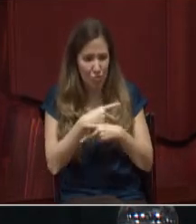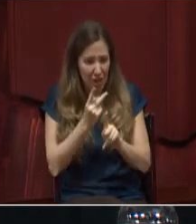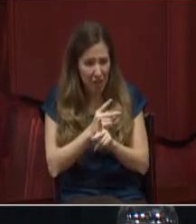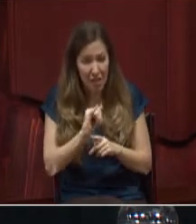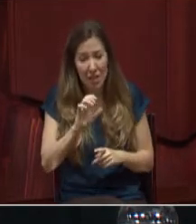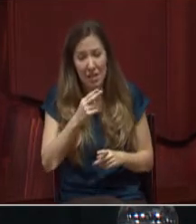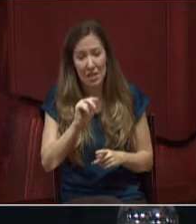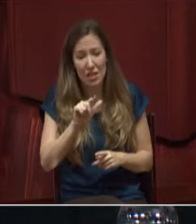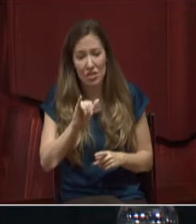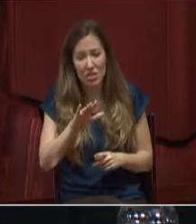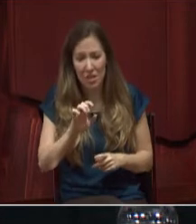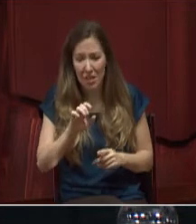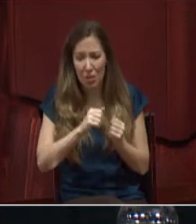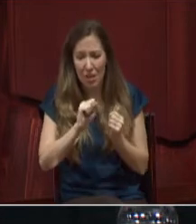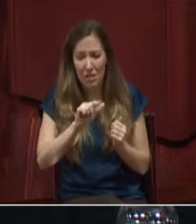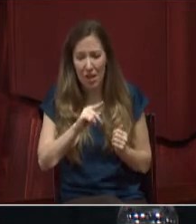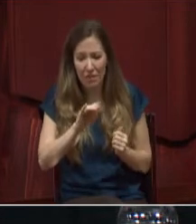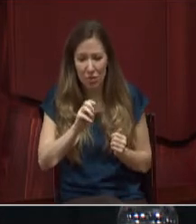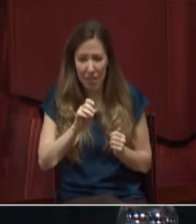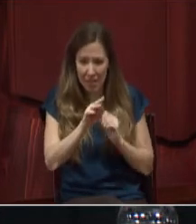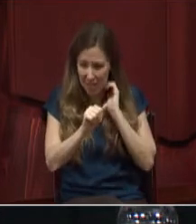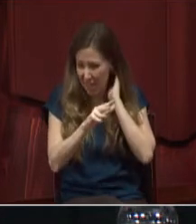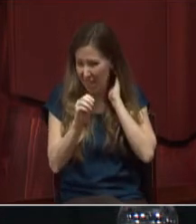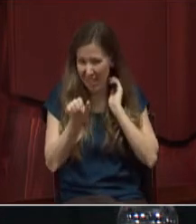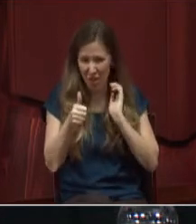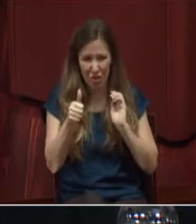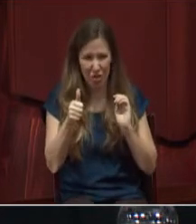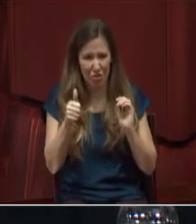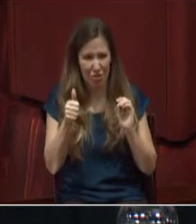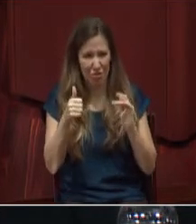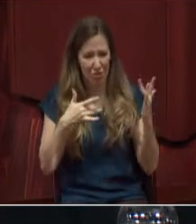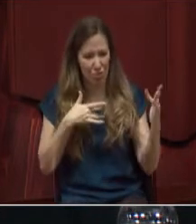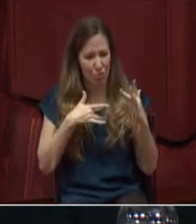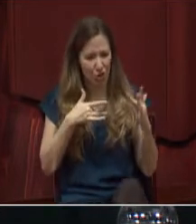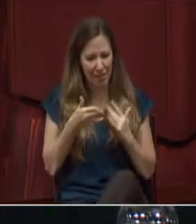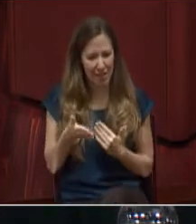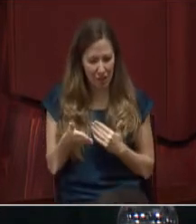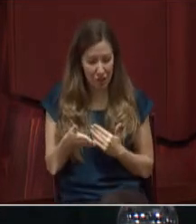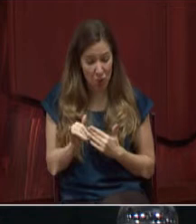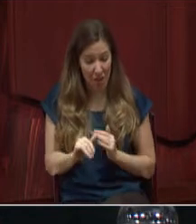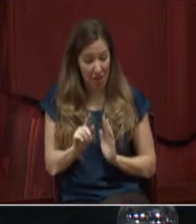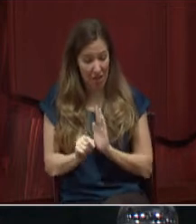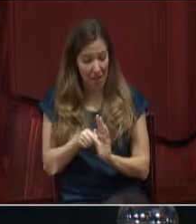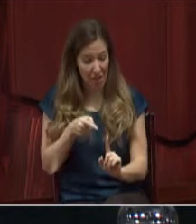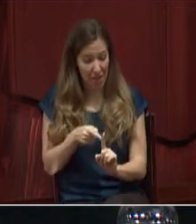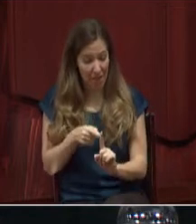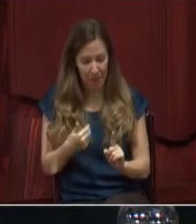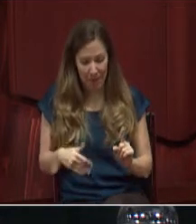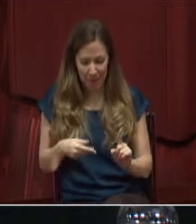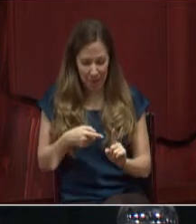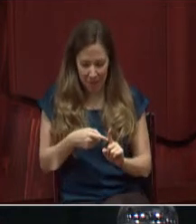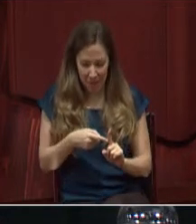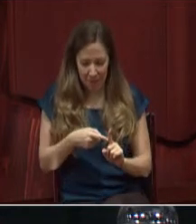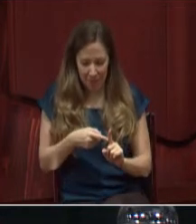with Salvador Allende, and worries there. So that dimension really took off